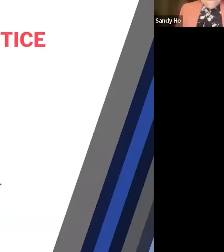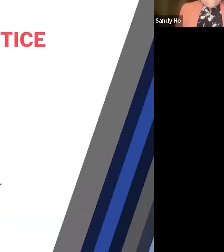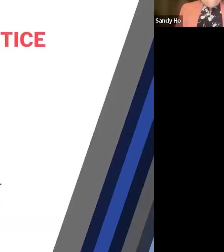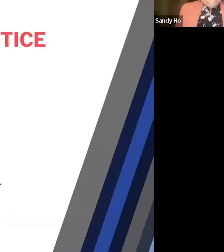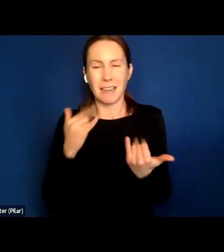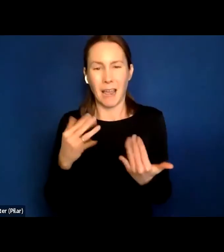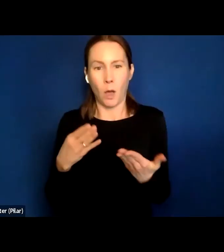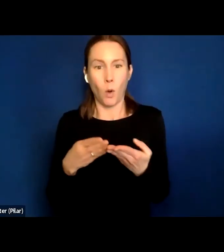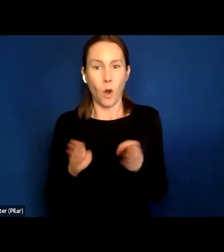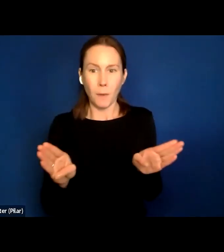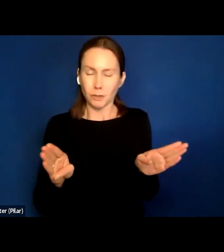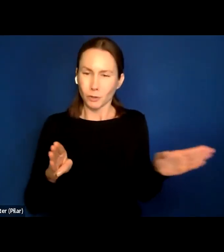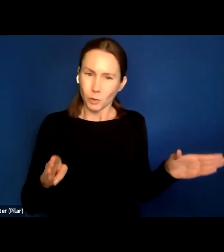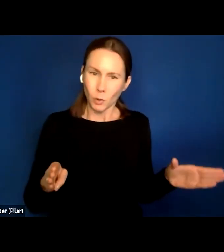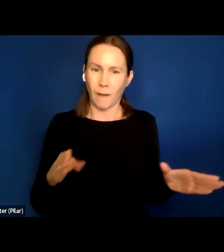us.